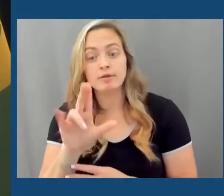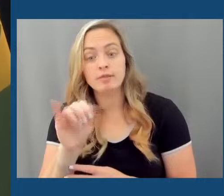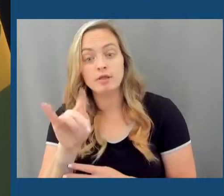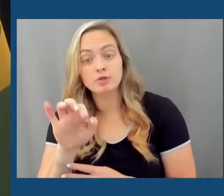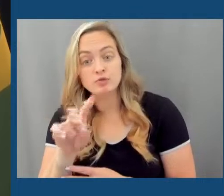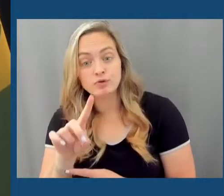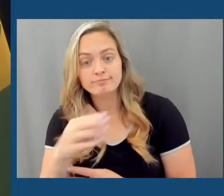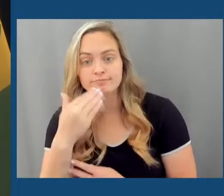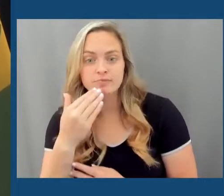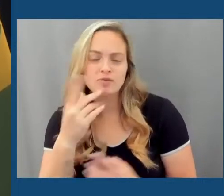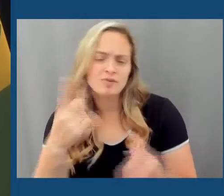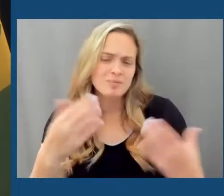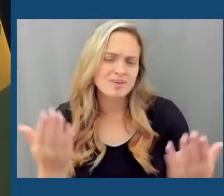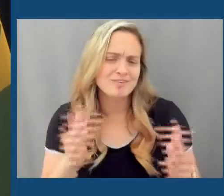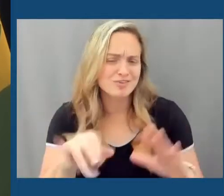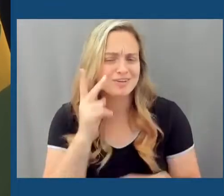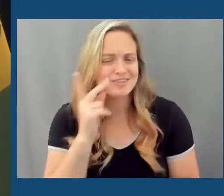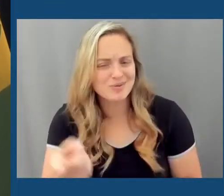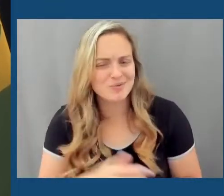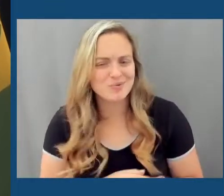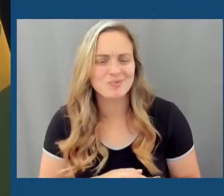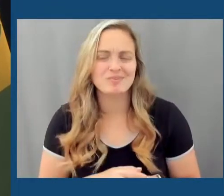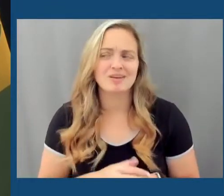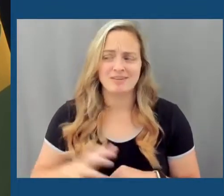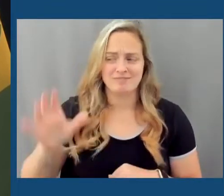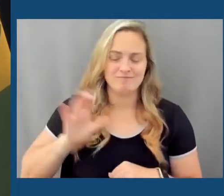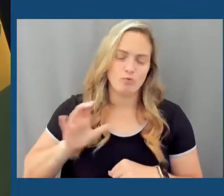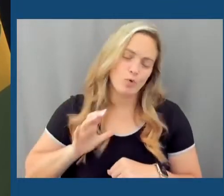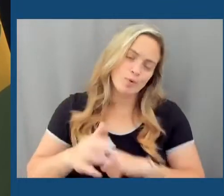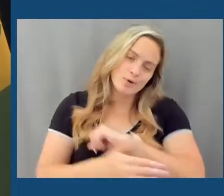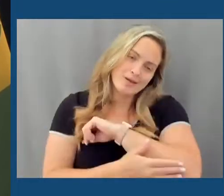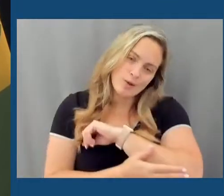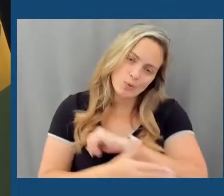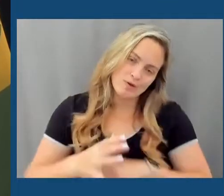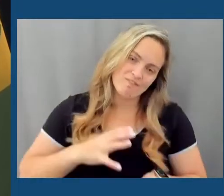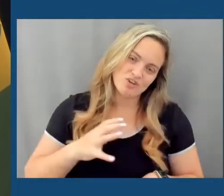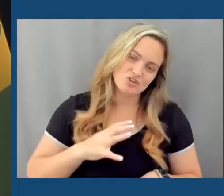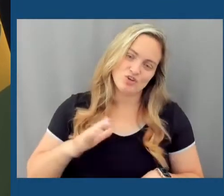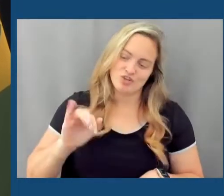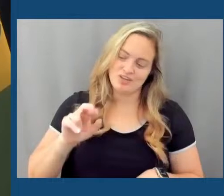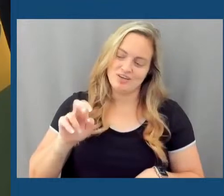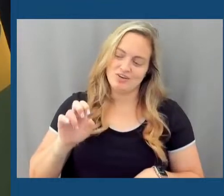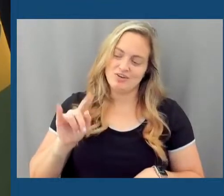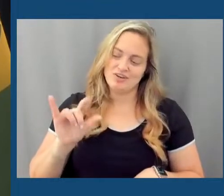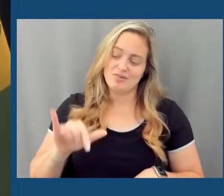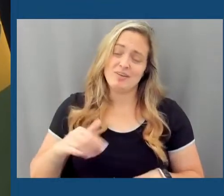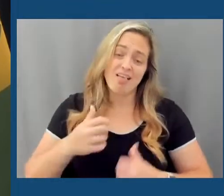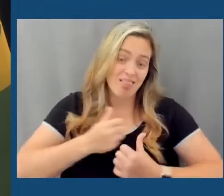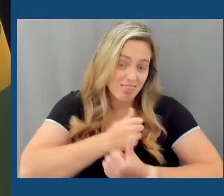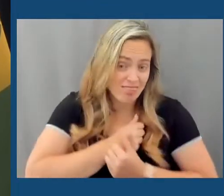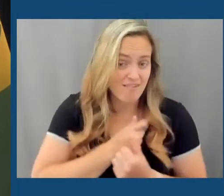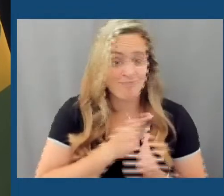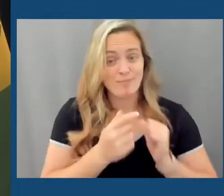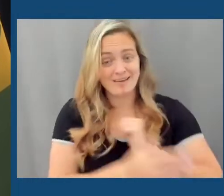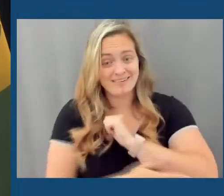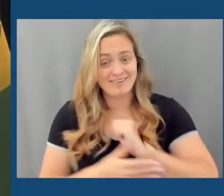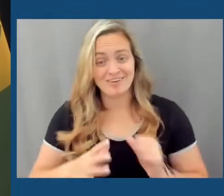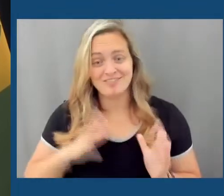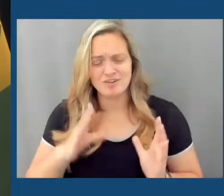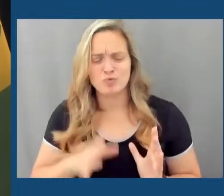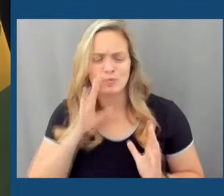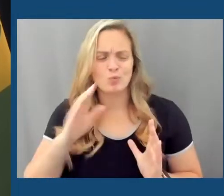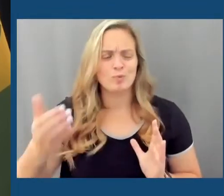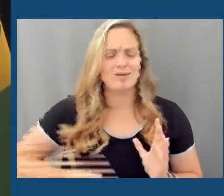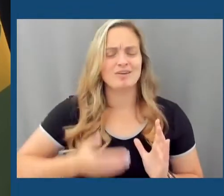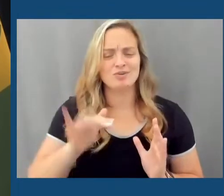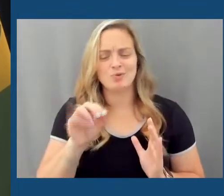Jen. Great to see you. And of course, as a former county official down the road in Erie County, I love my county officials, and I'll be introducing Adam Bello